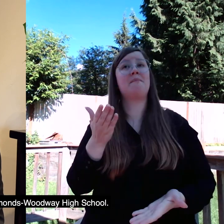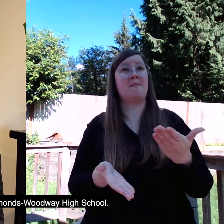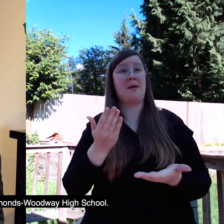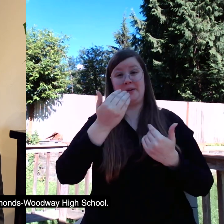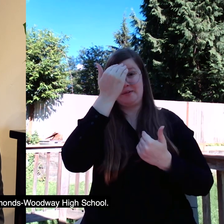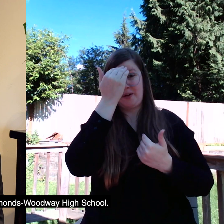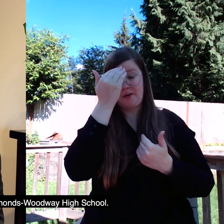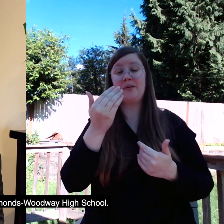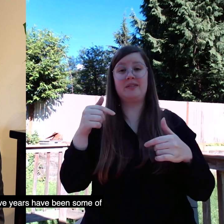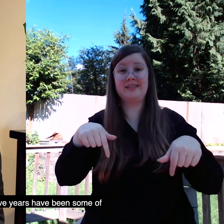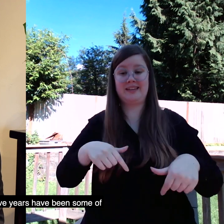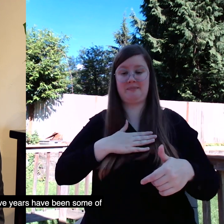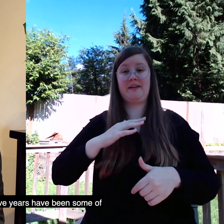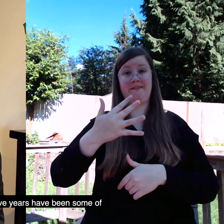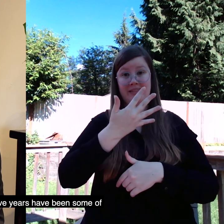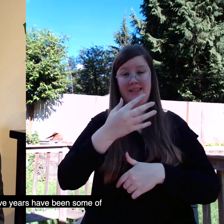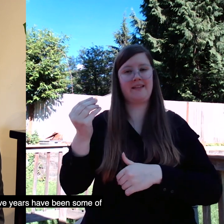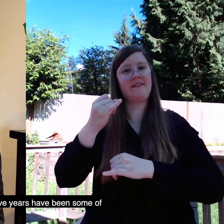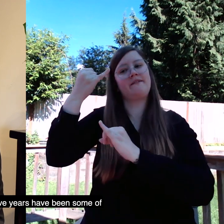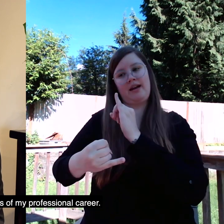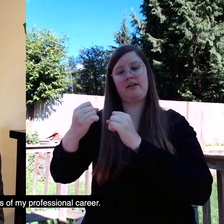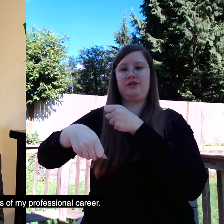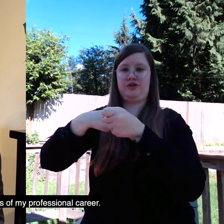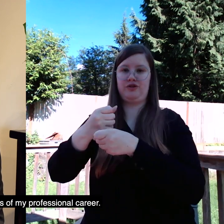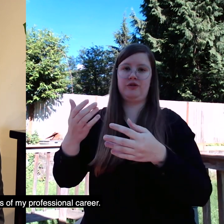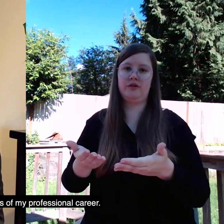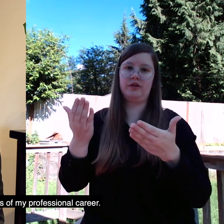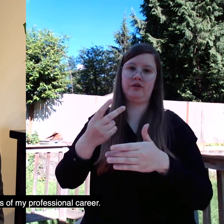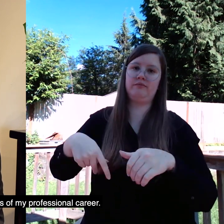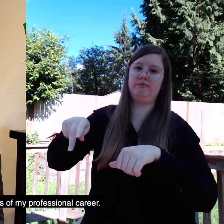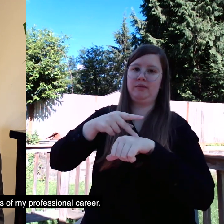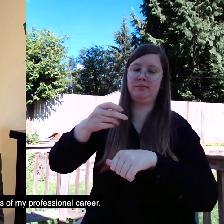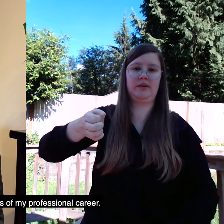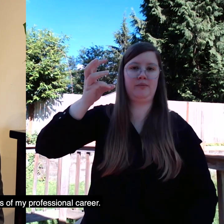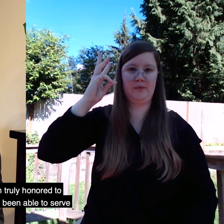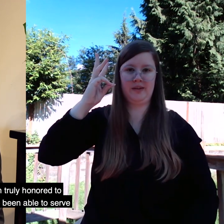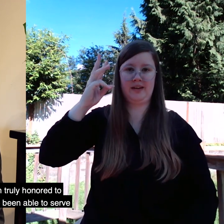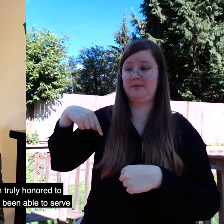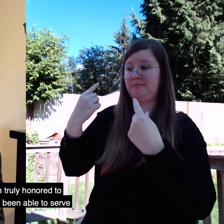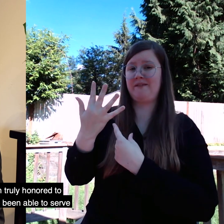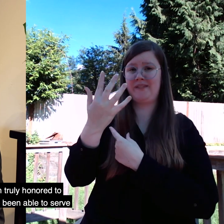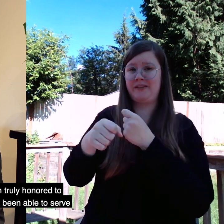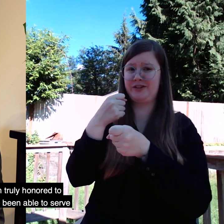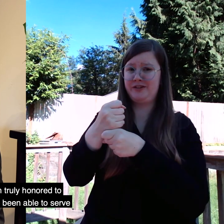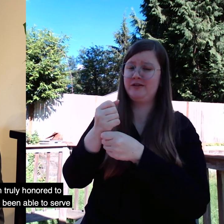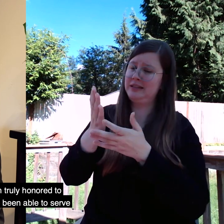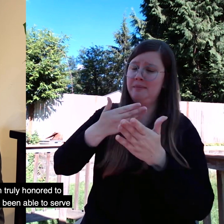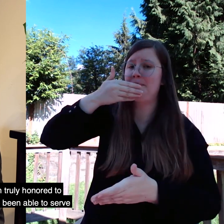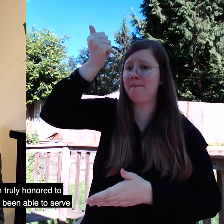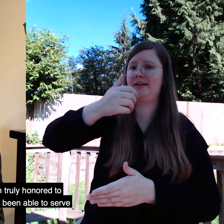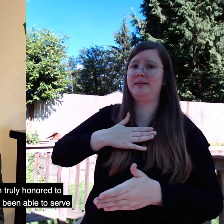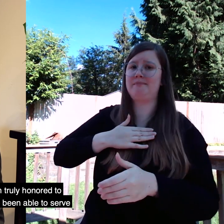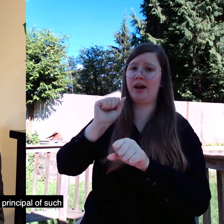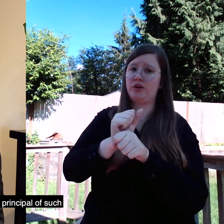principal of Edmonds Wilbur High School. These past 5 years have been some of the best years of my professional career. I'm truly honored to